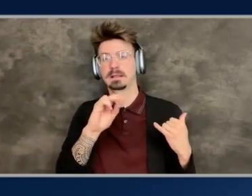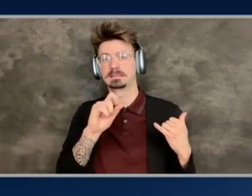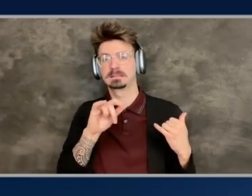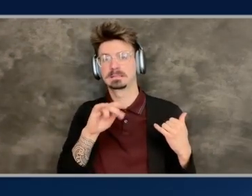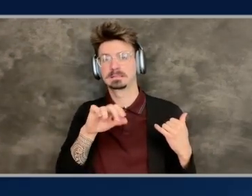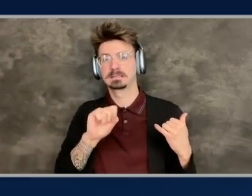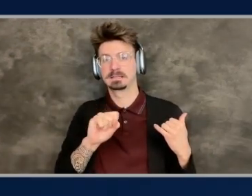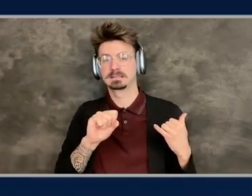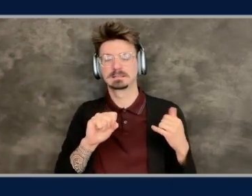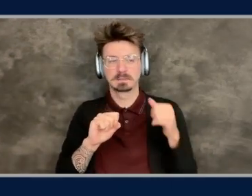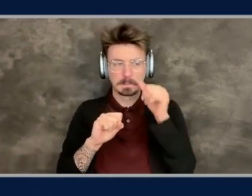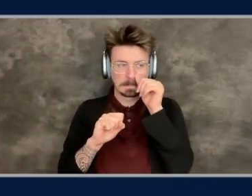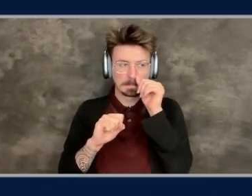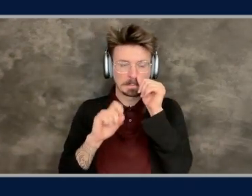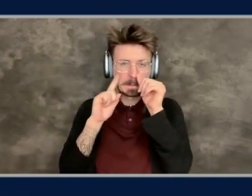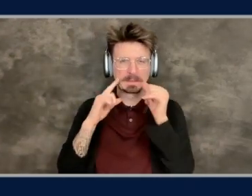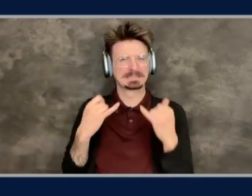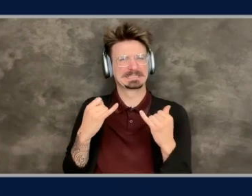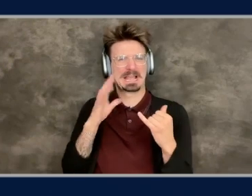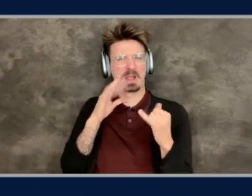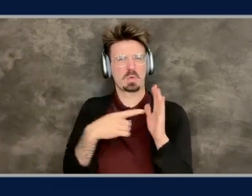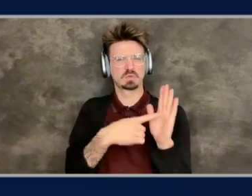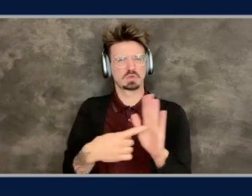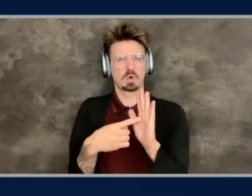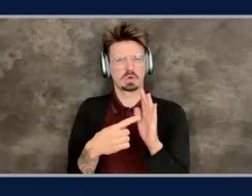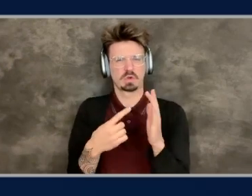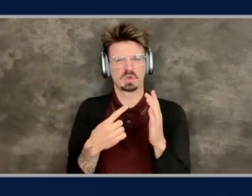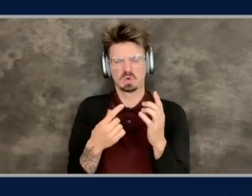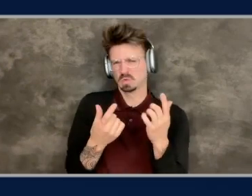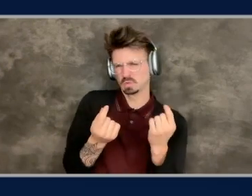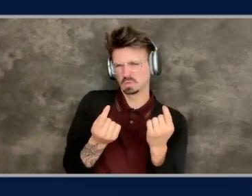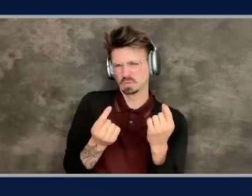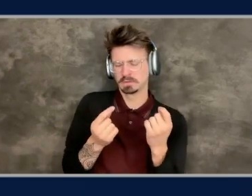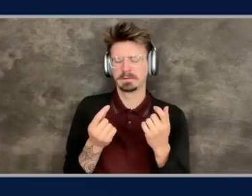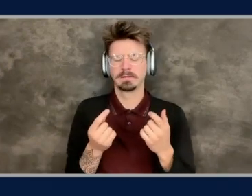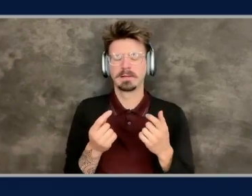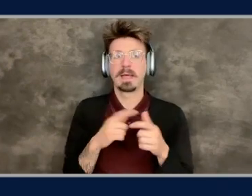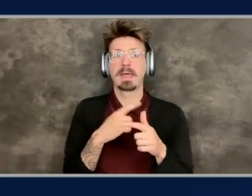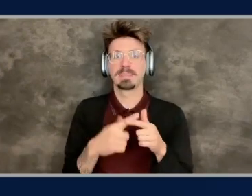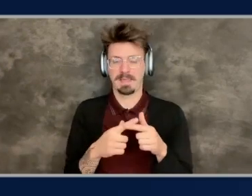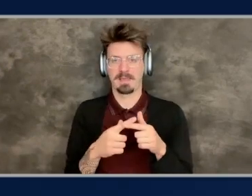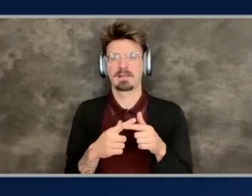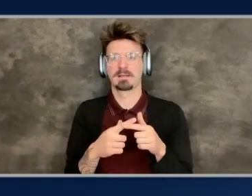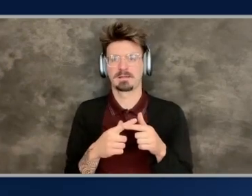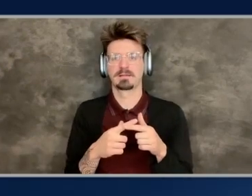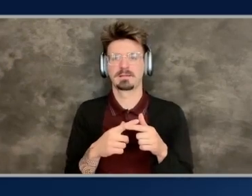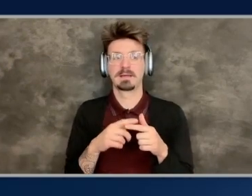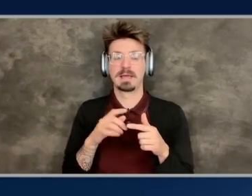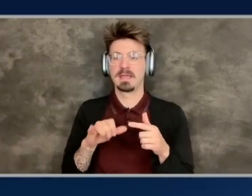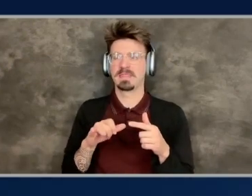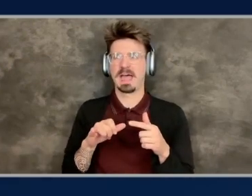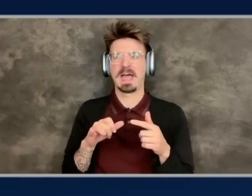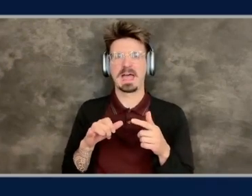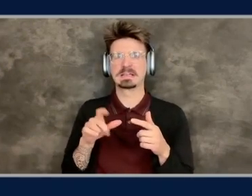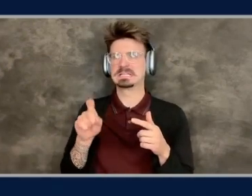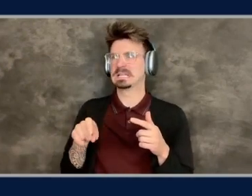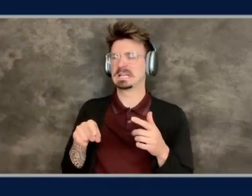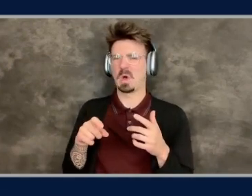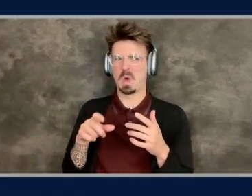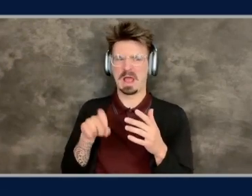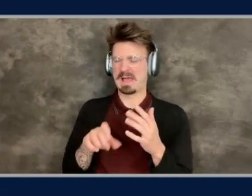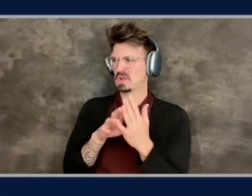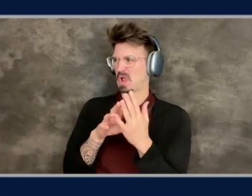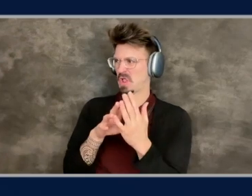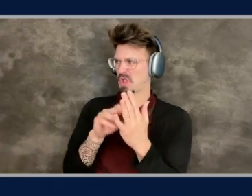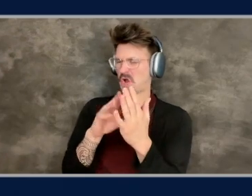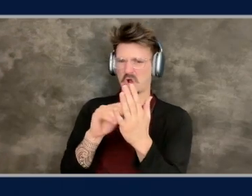bit of what we're going to do, but then we're trying to eliminate the need for you to have to actually learn that decoder